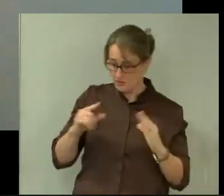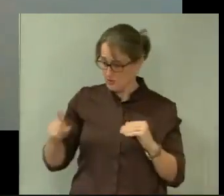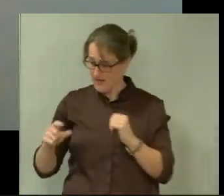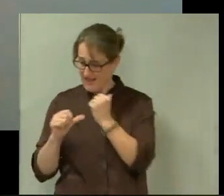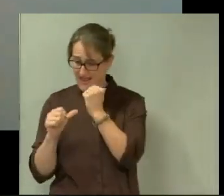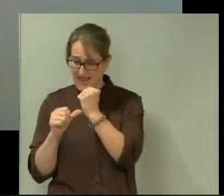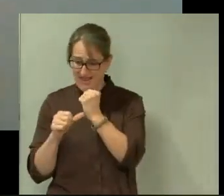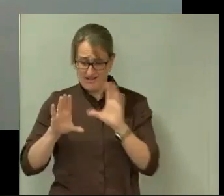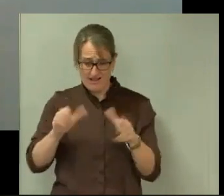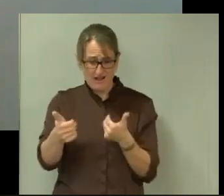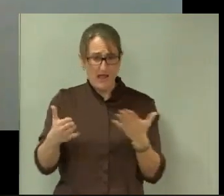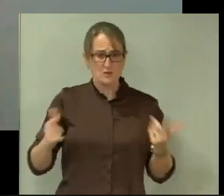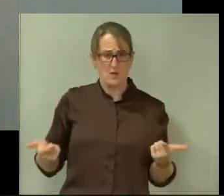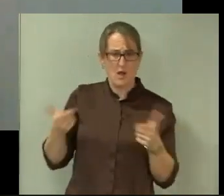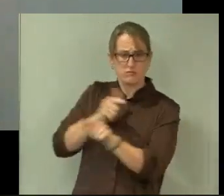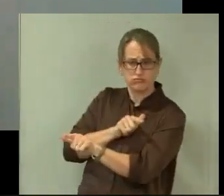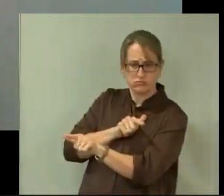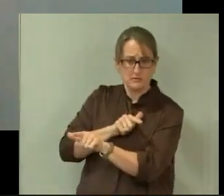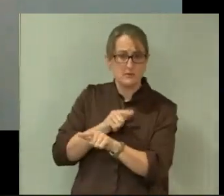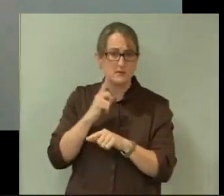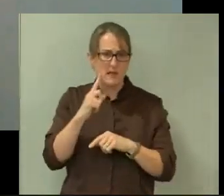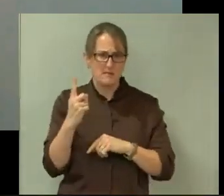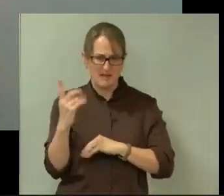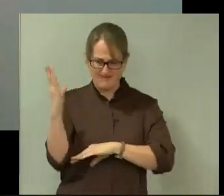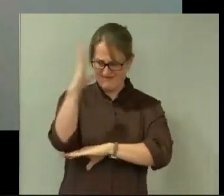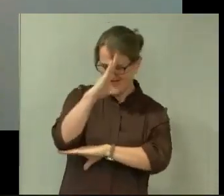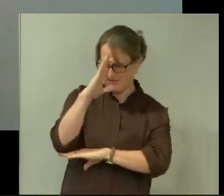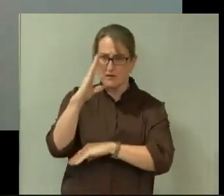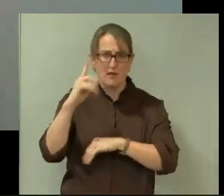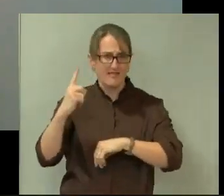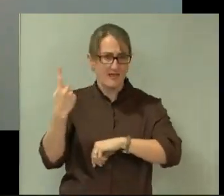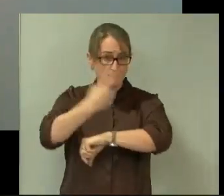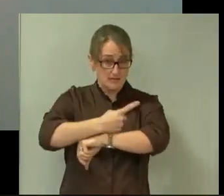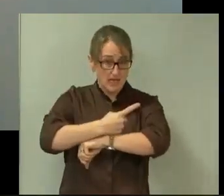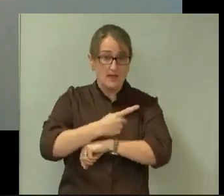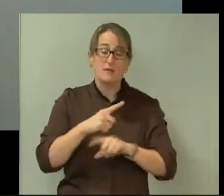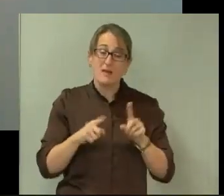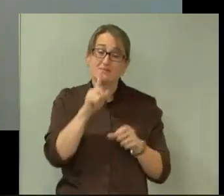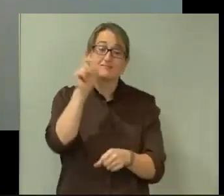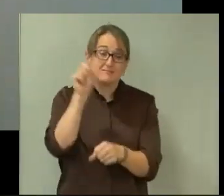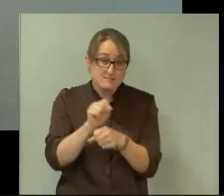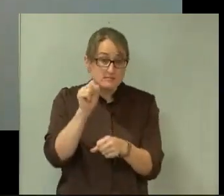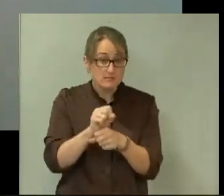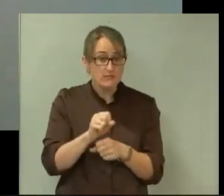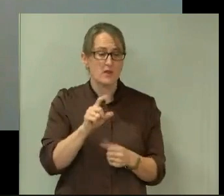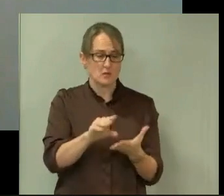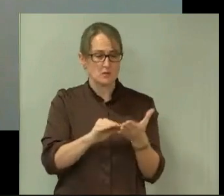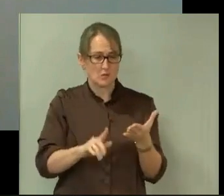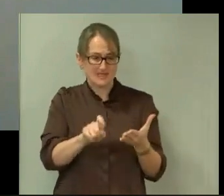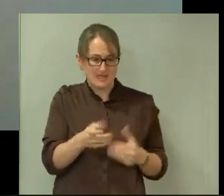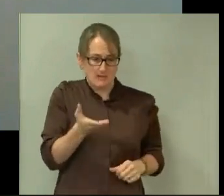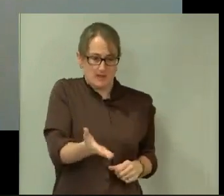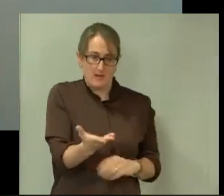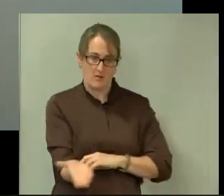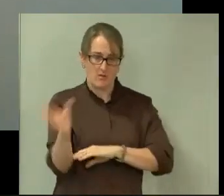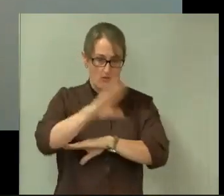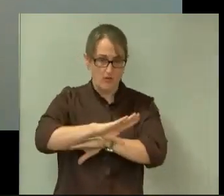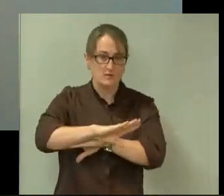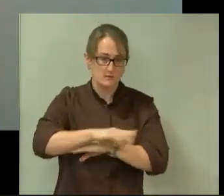we have learned through remote learning. But our students do need to be at school every day, all day. More on